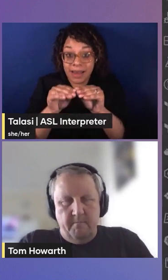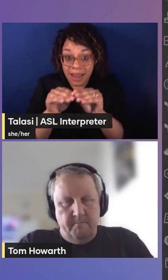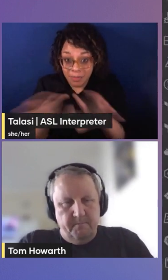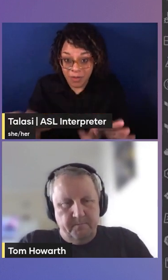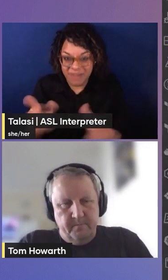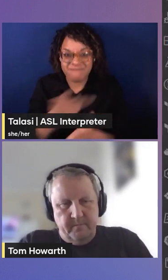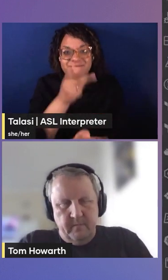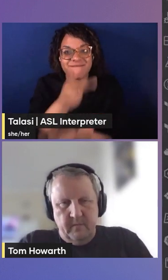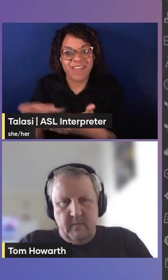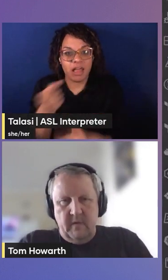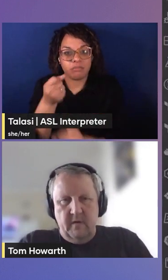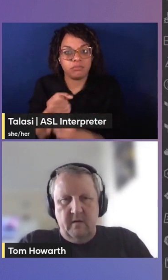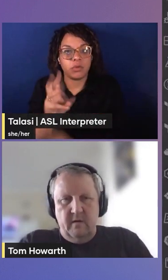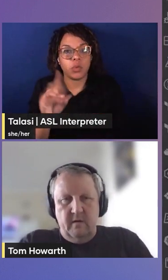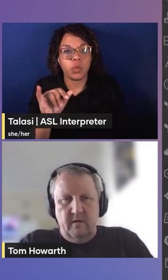WinRM.